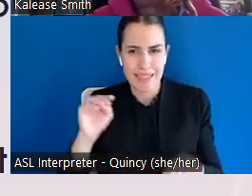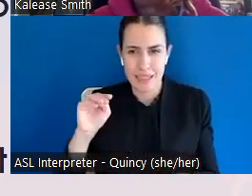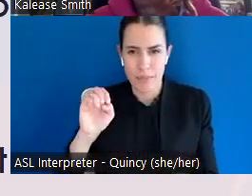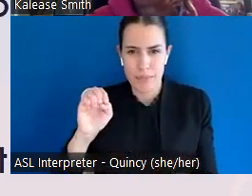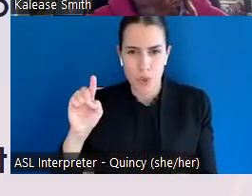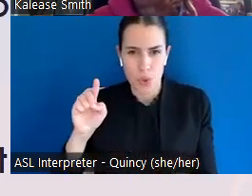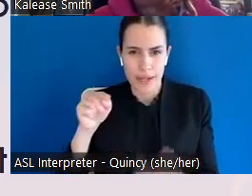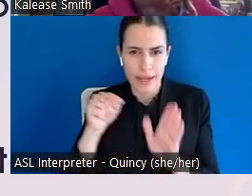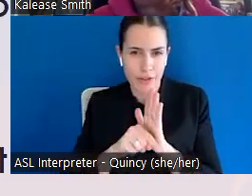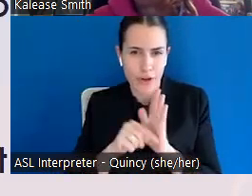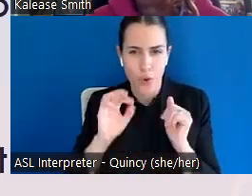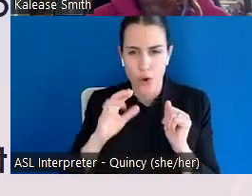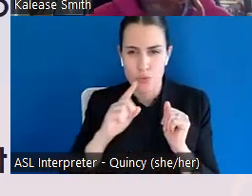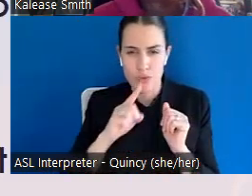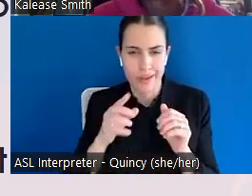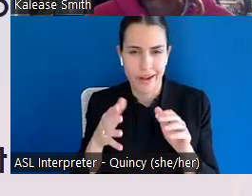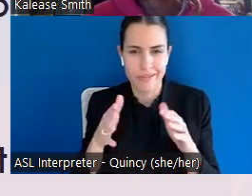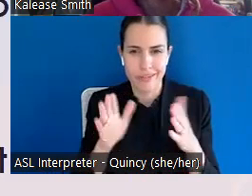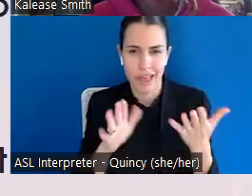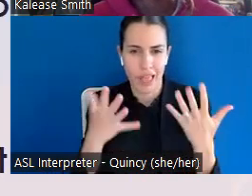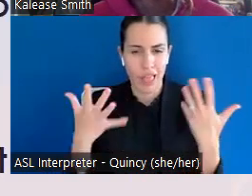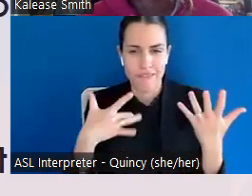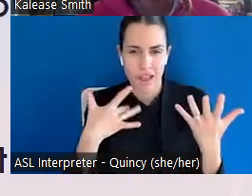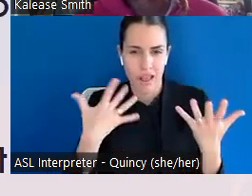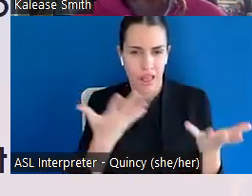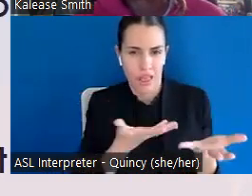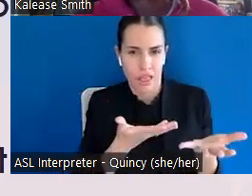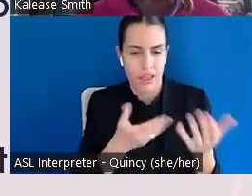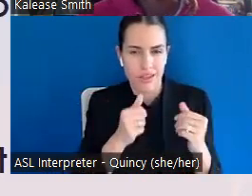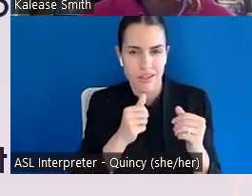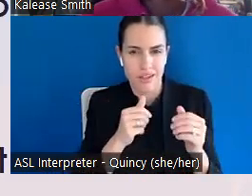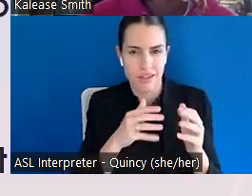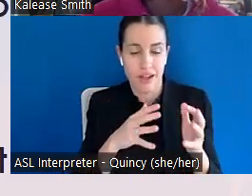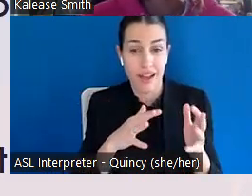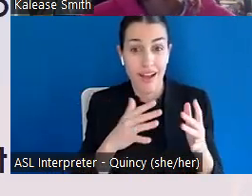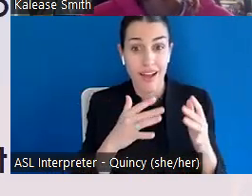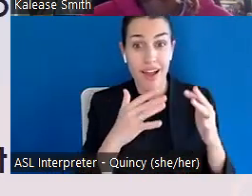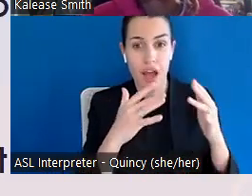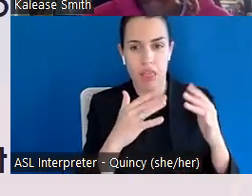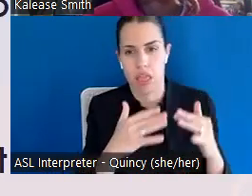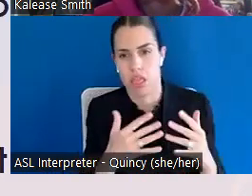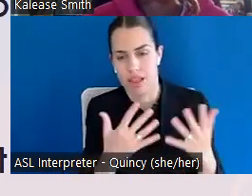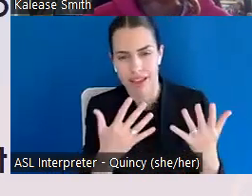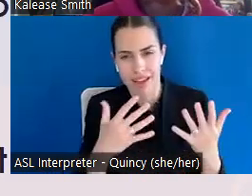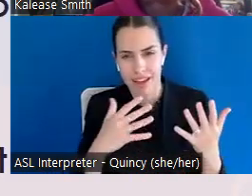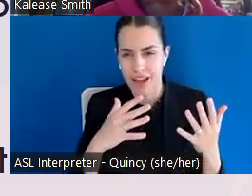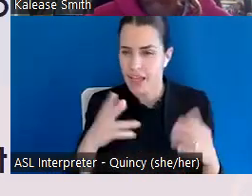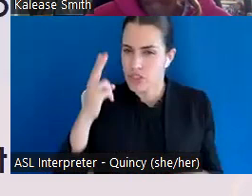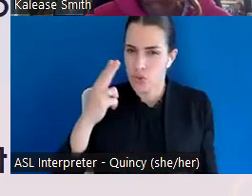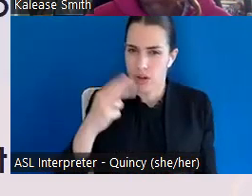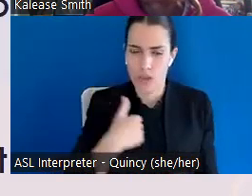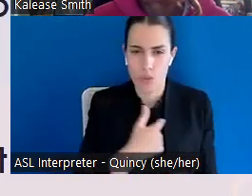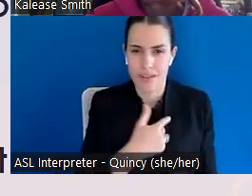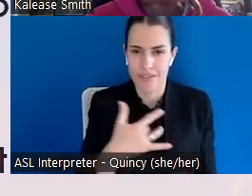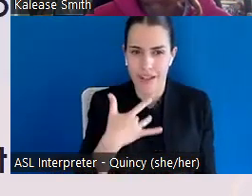just like really kills the vibe and everything. And so I think historically, we really felt that consent is much more